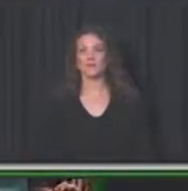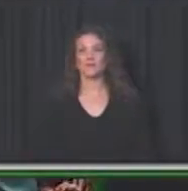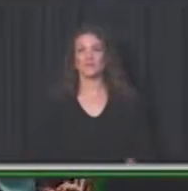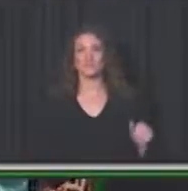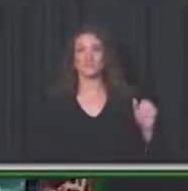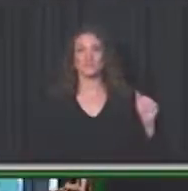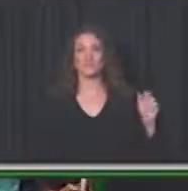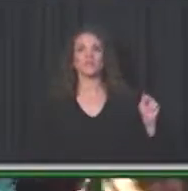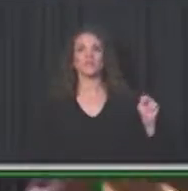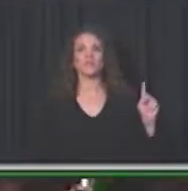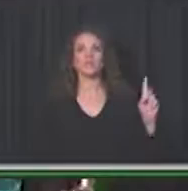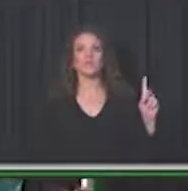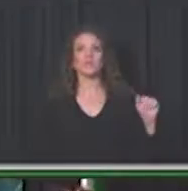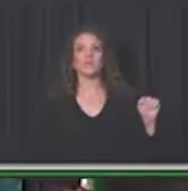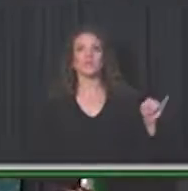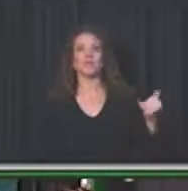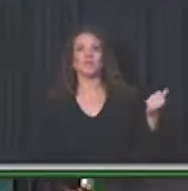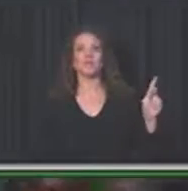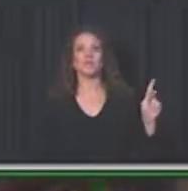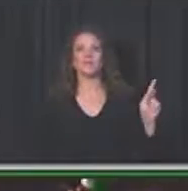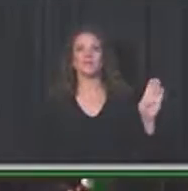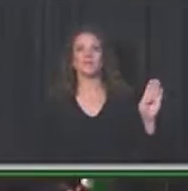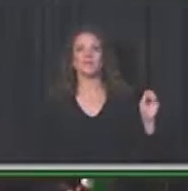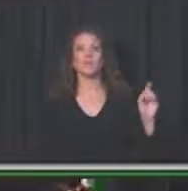Angelique Boyi.